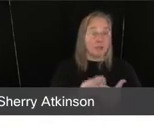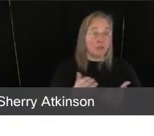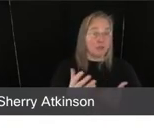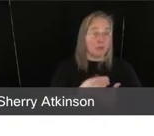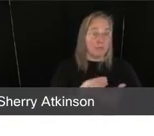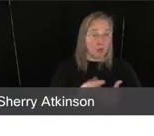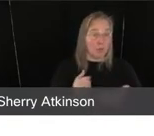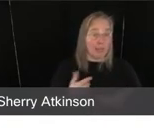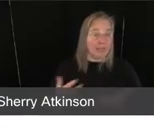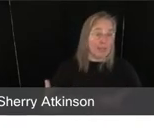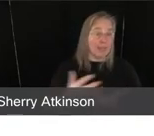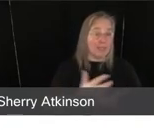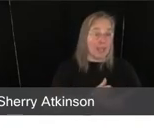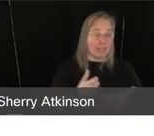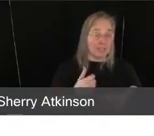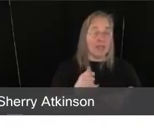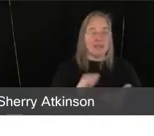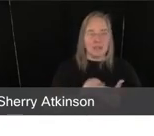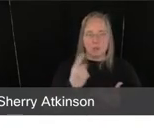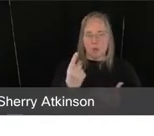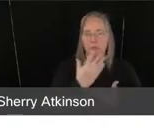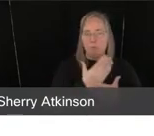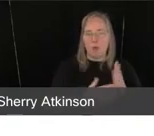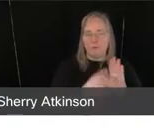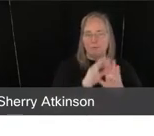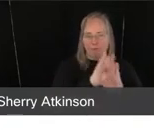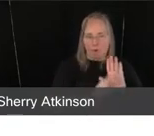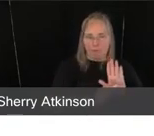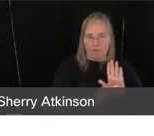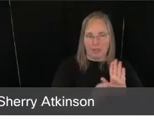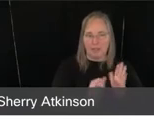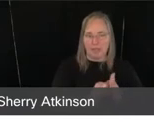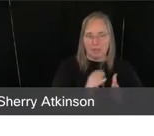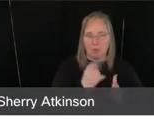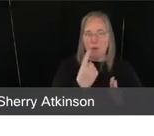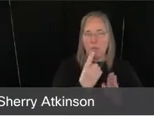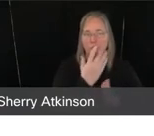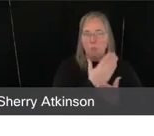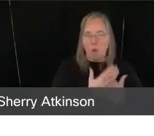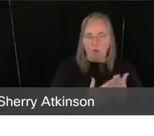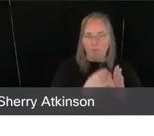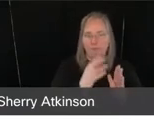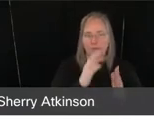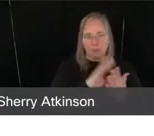formula. That's one part of the spreadsheet. So it's a good question. Thank you.